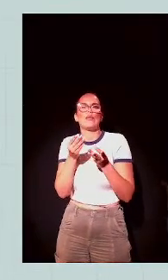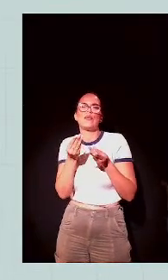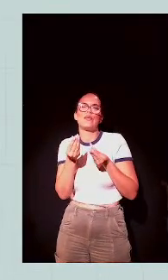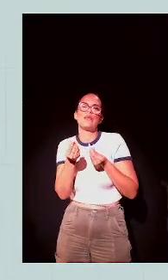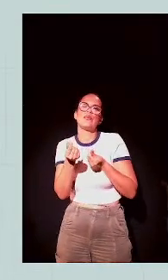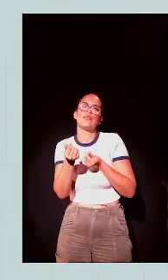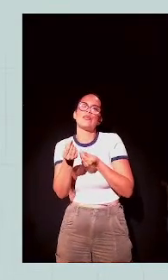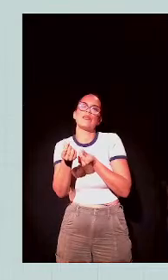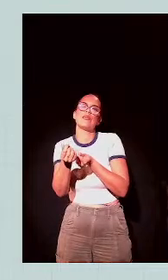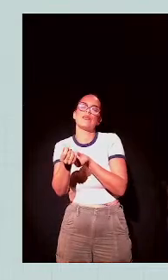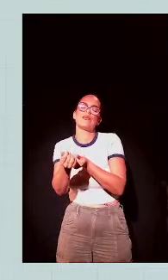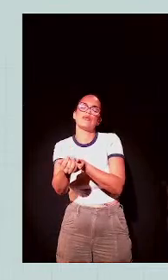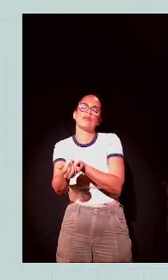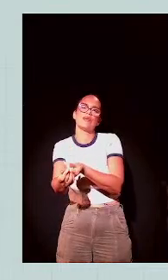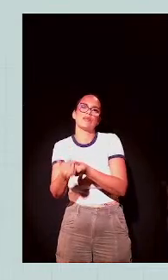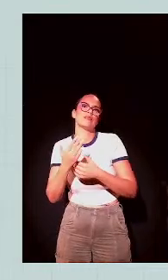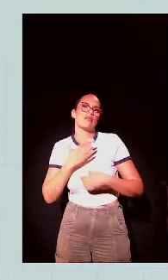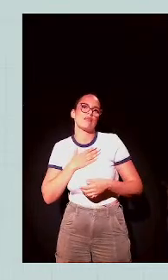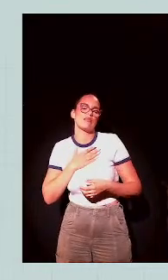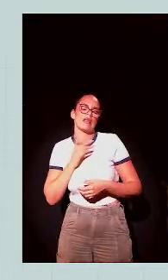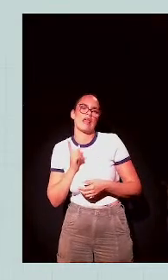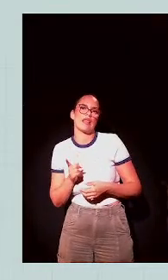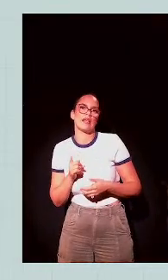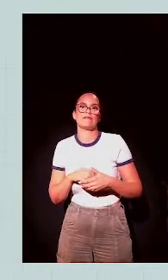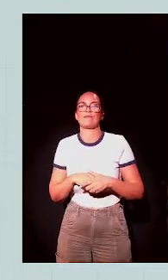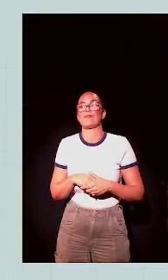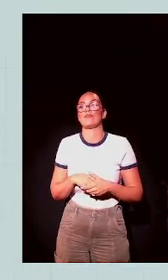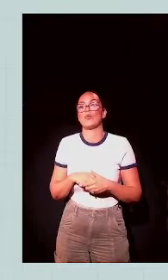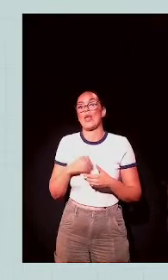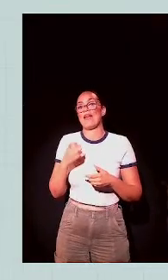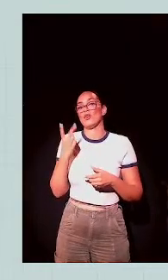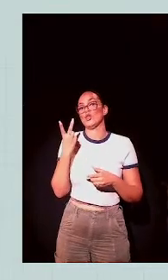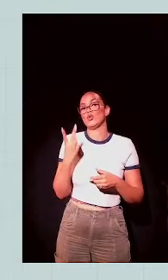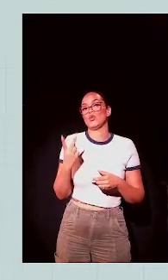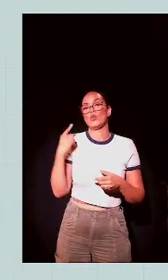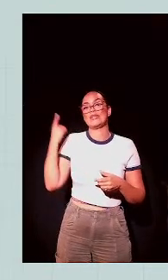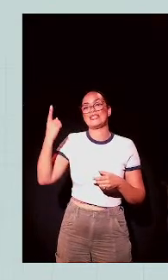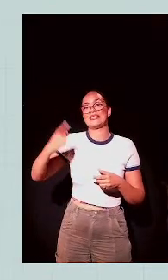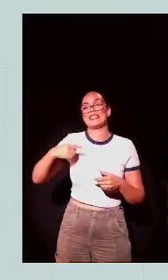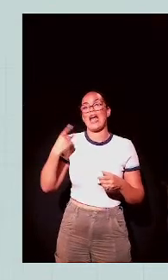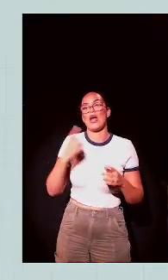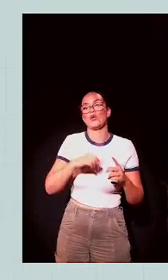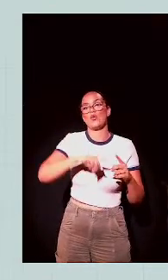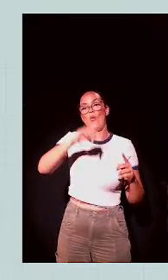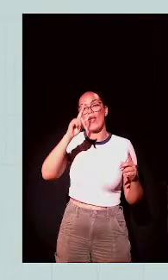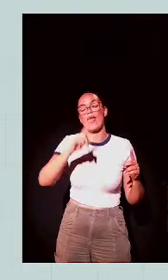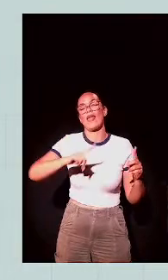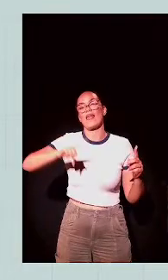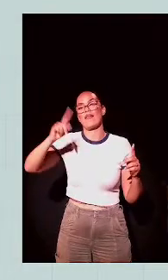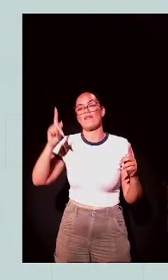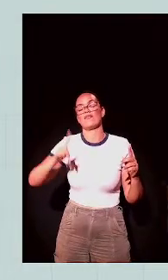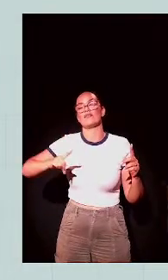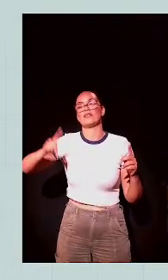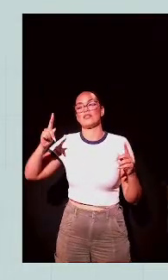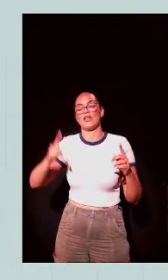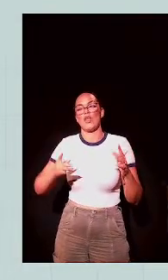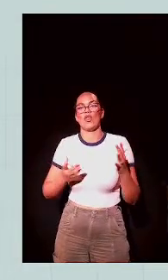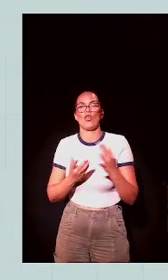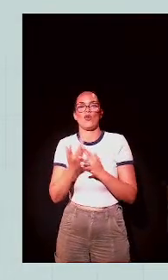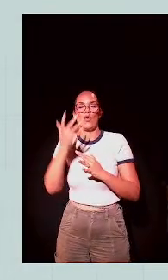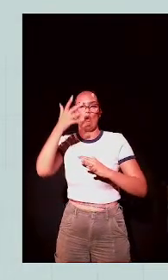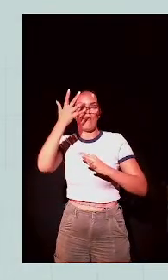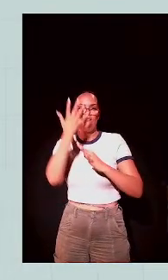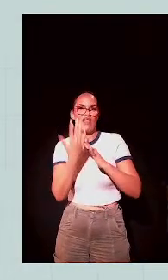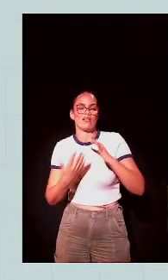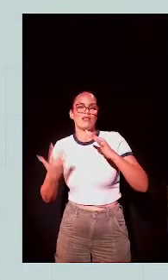patch where we've got two sine waves through a ring mod into the surge variable slope filter,